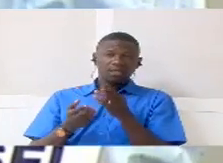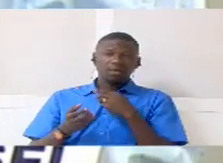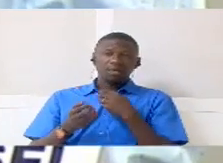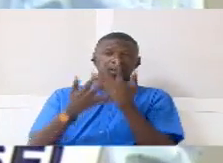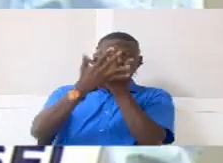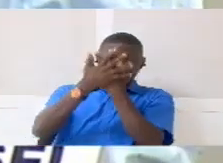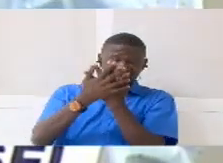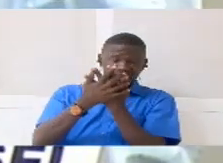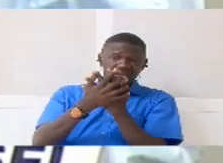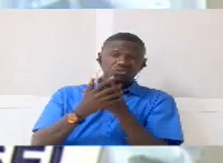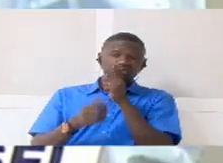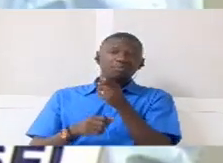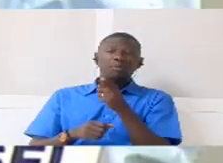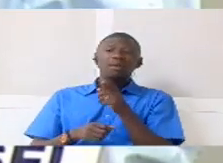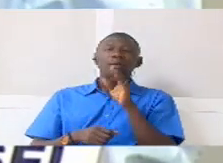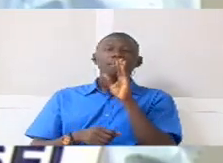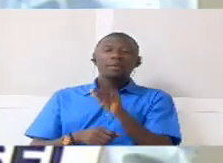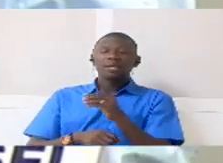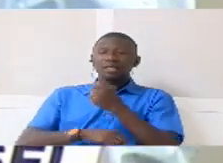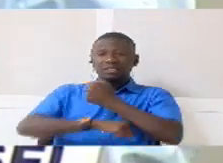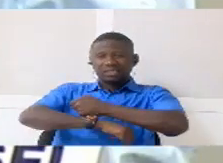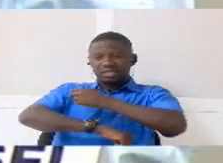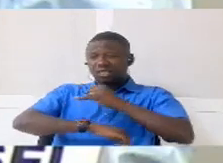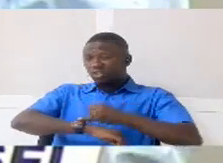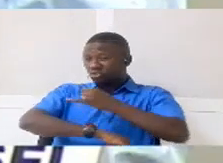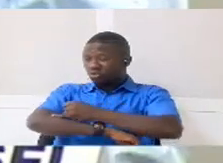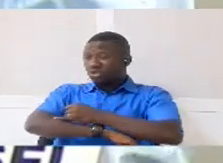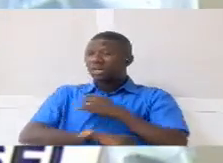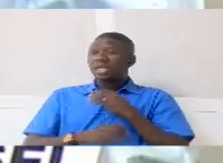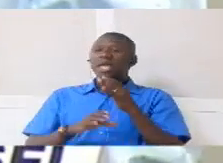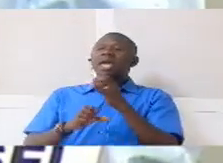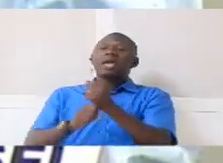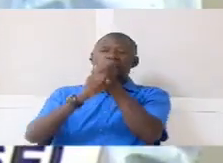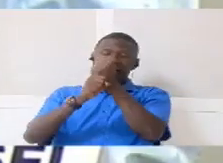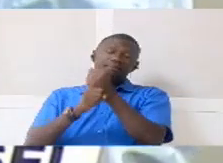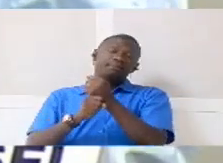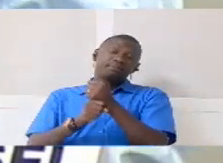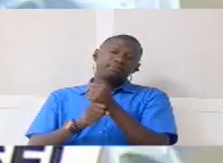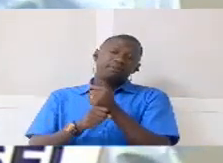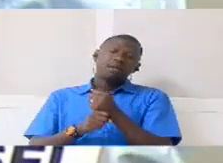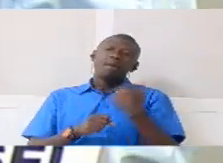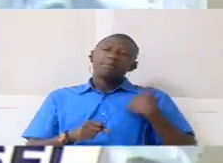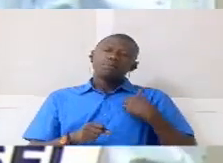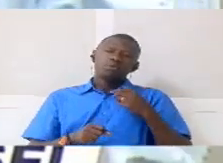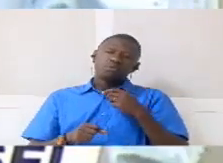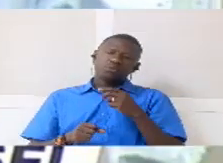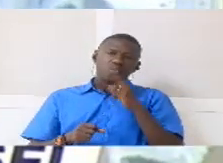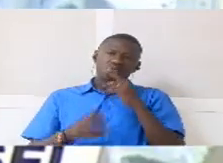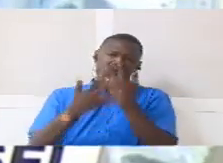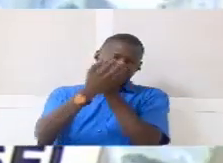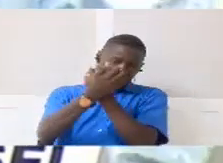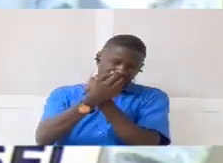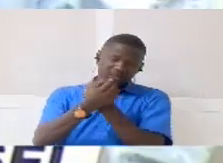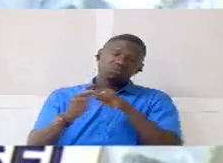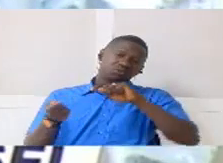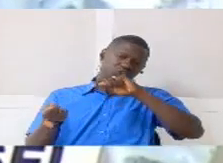an institution that would help inmates to change. To change in which way? Amunda ila